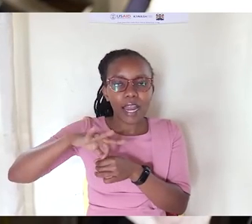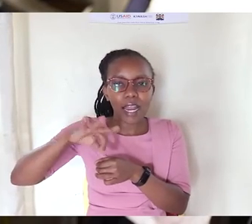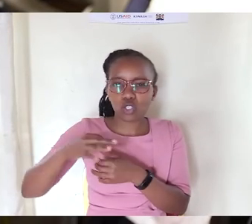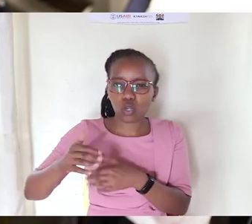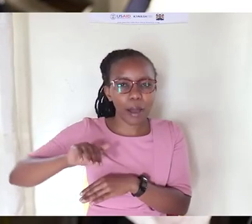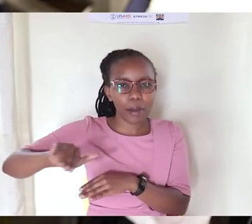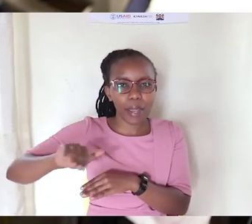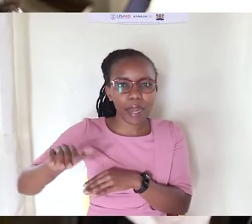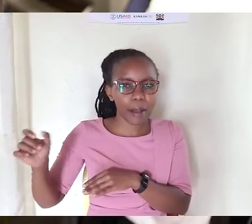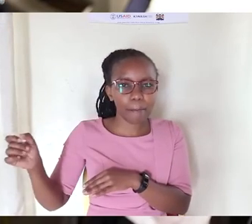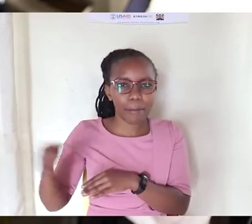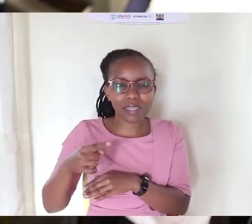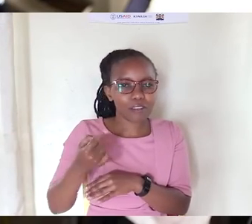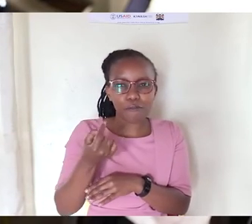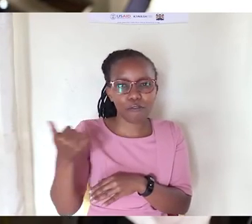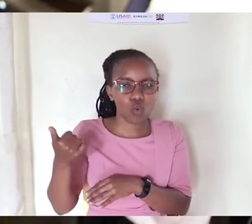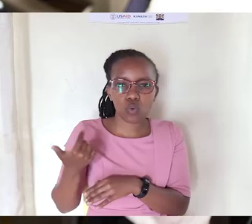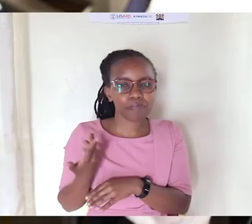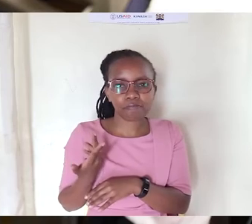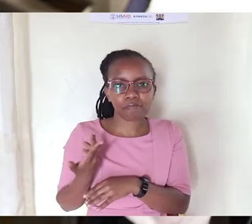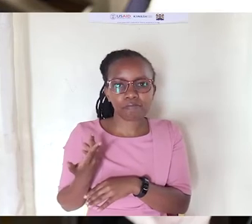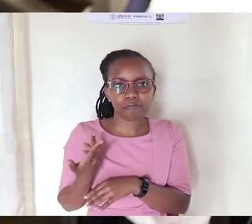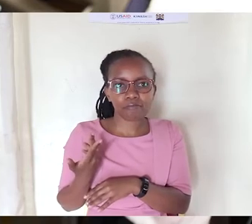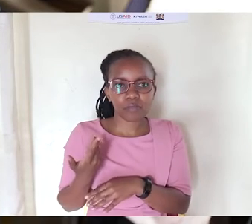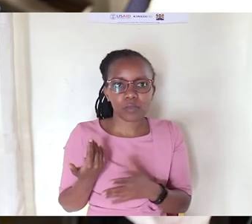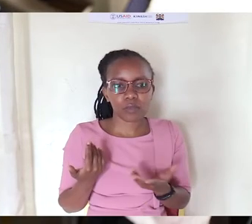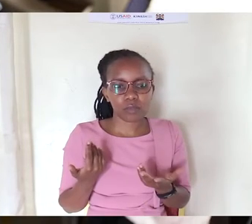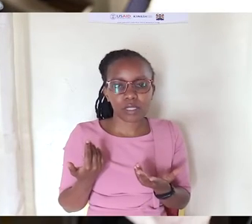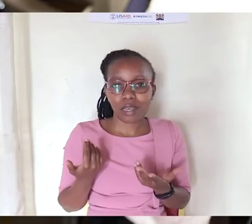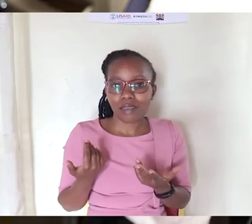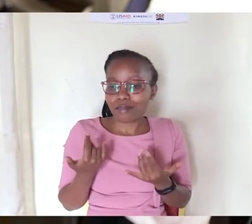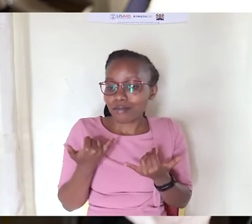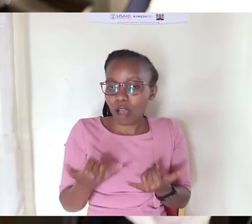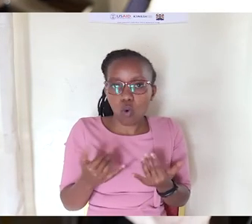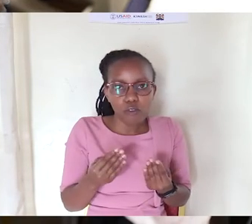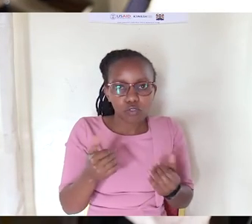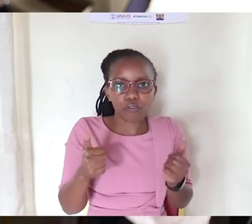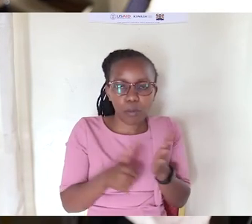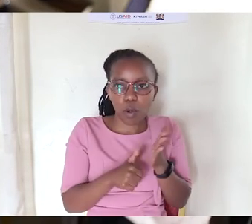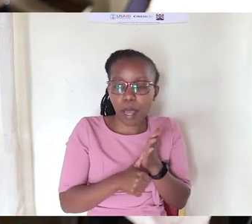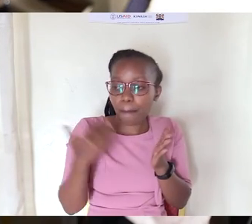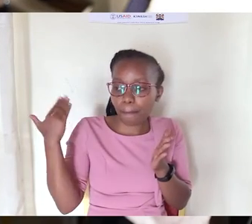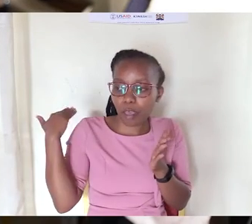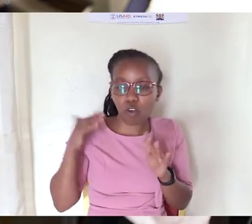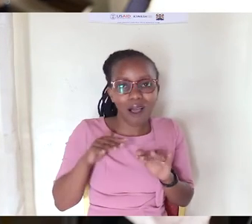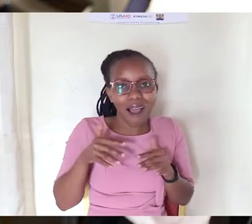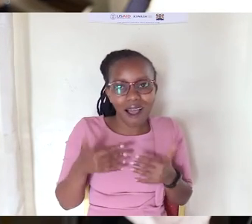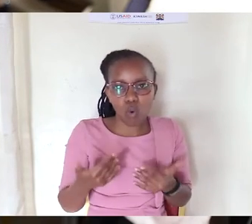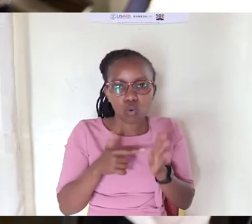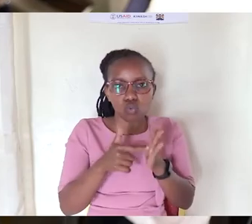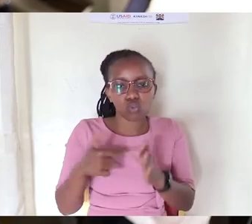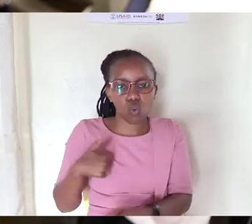months. And we're sitting here asking ourselves, what is it that we have done that shows that we are actually